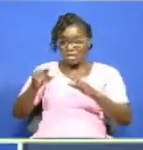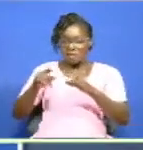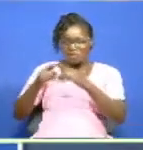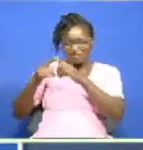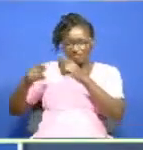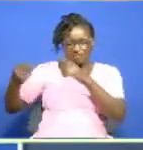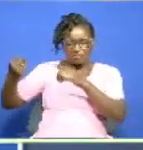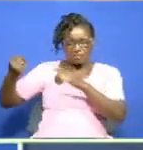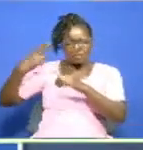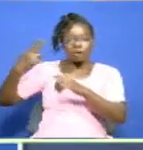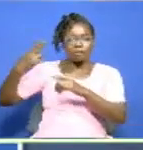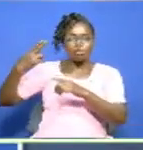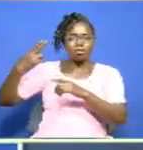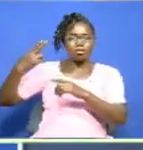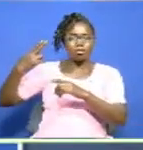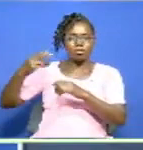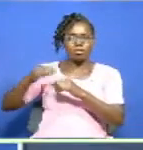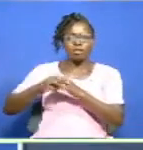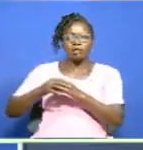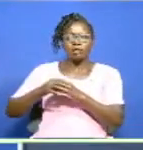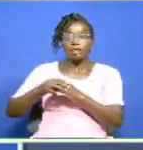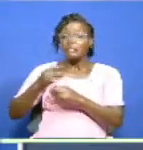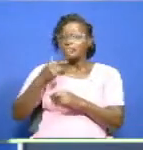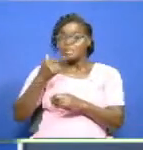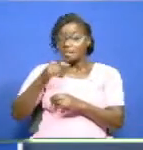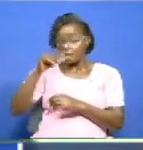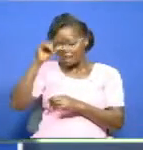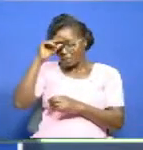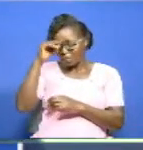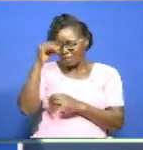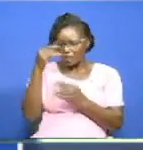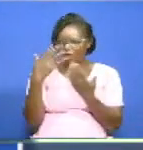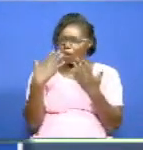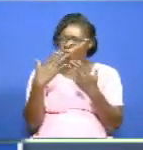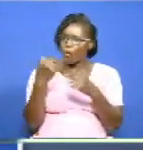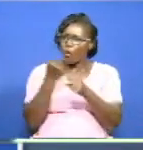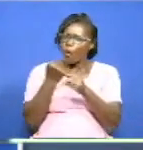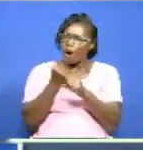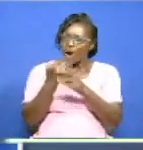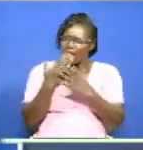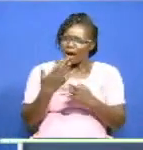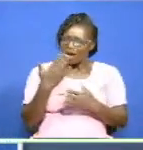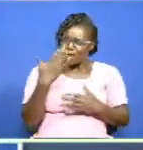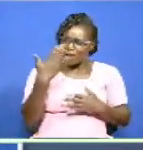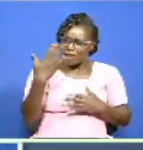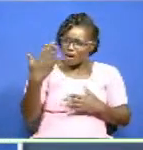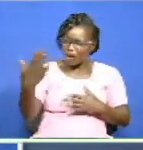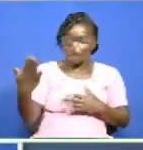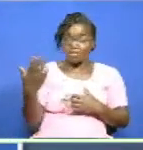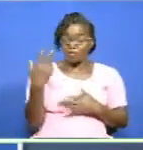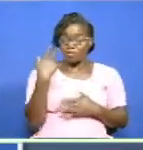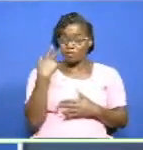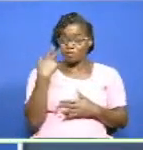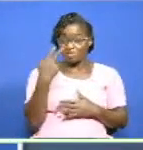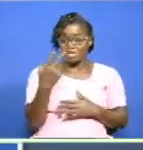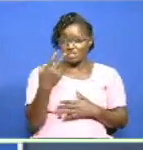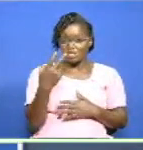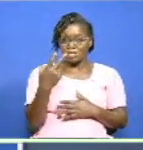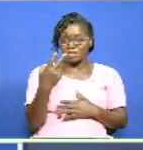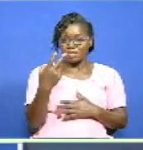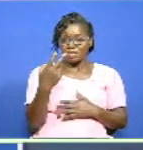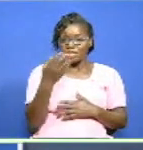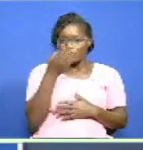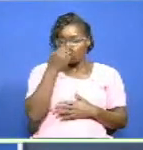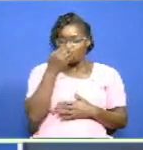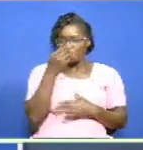gunman. That saying that serikali kona mkono mrefu is not true, because we have seen it, and we would wish that